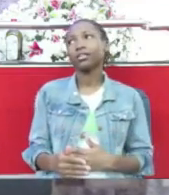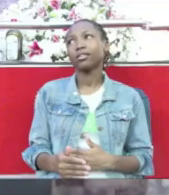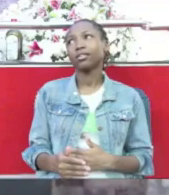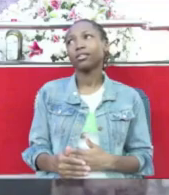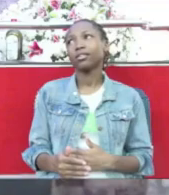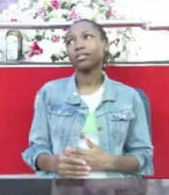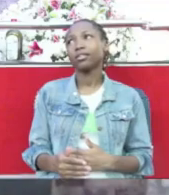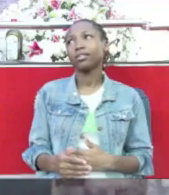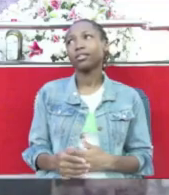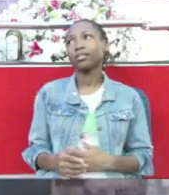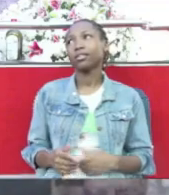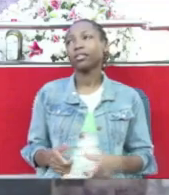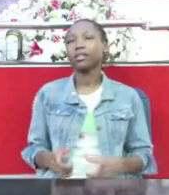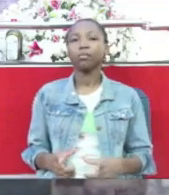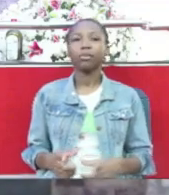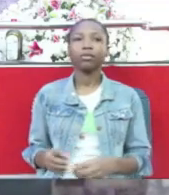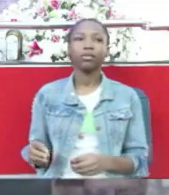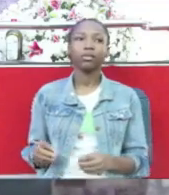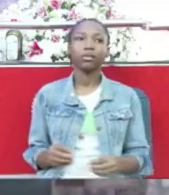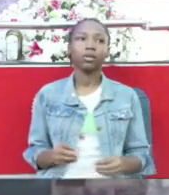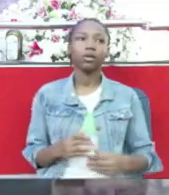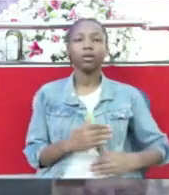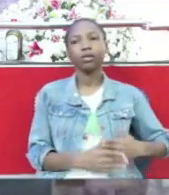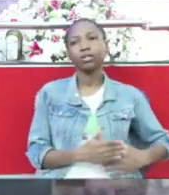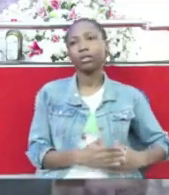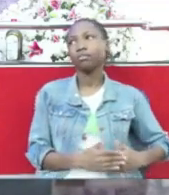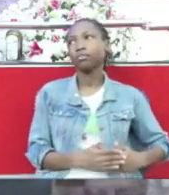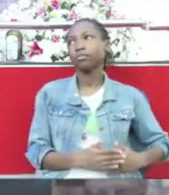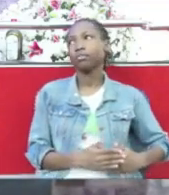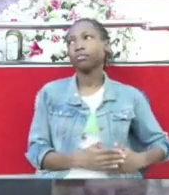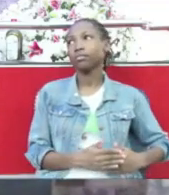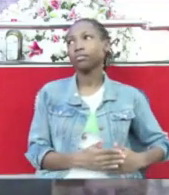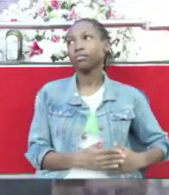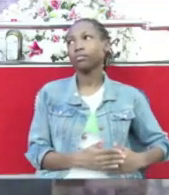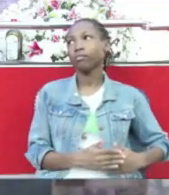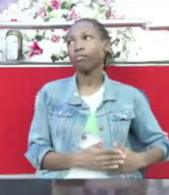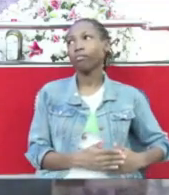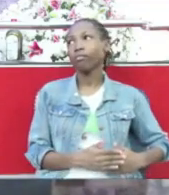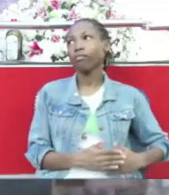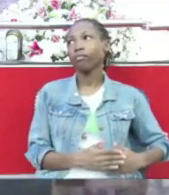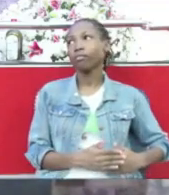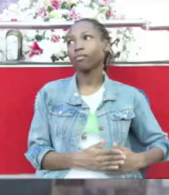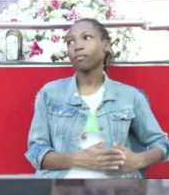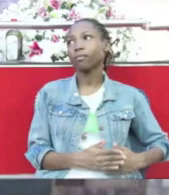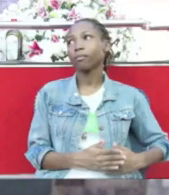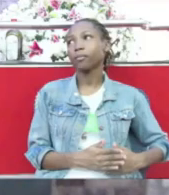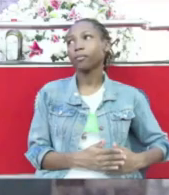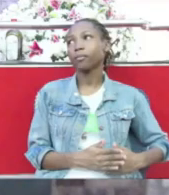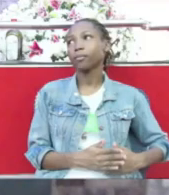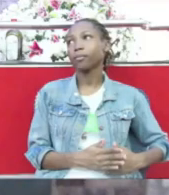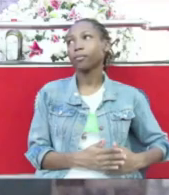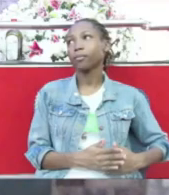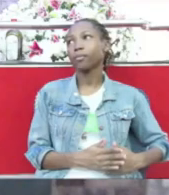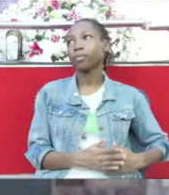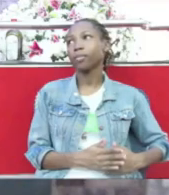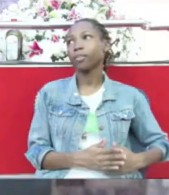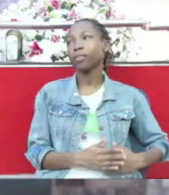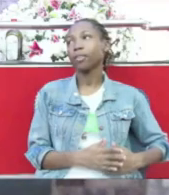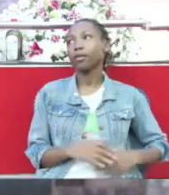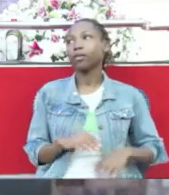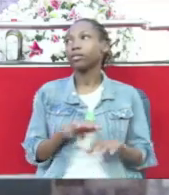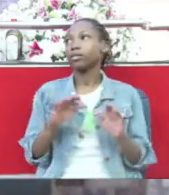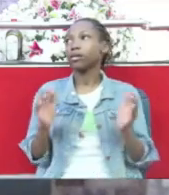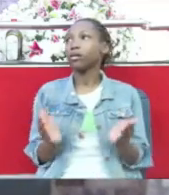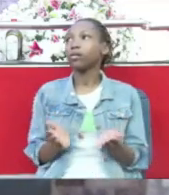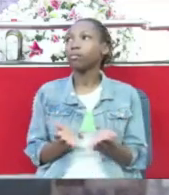Let me bring you even closer home. Wacha nikulete kwa ukaribu. I've given you the general picture of the demographics in Africa and... Nimekuonyesha mtazamo